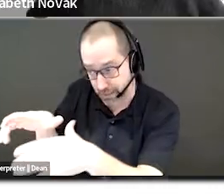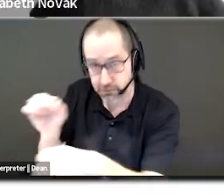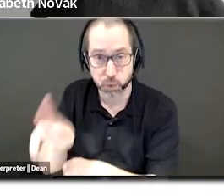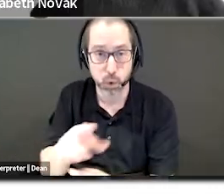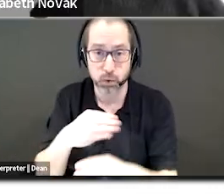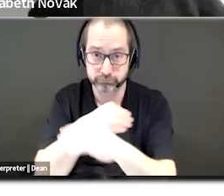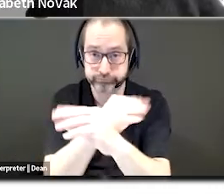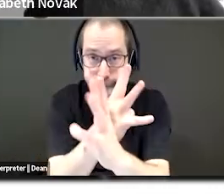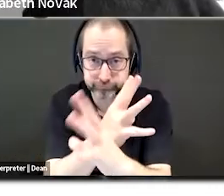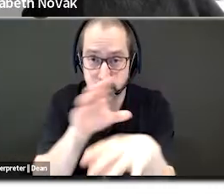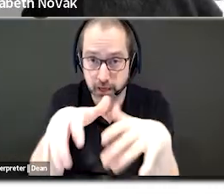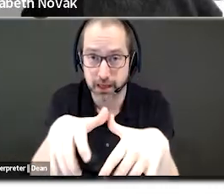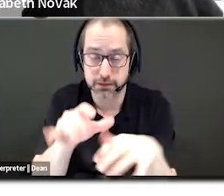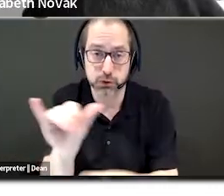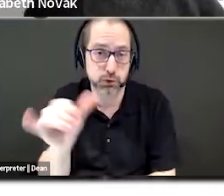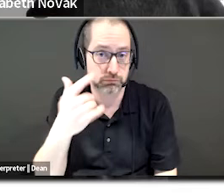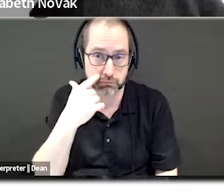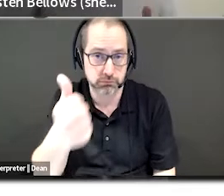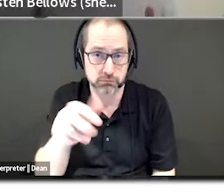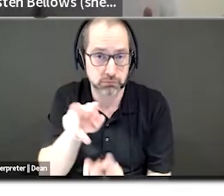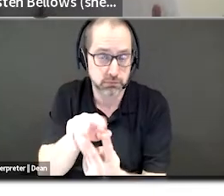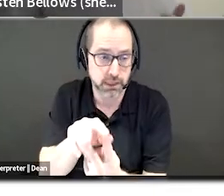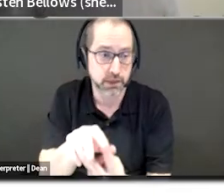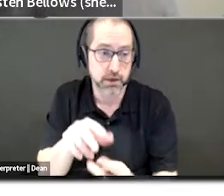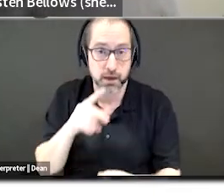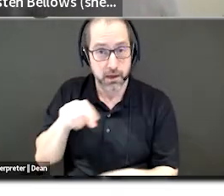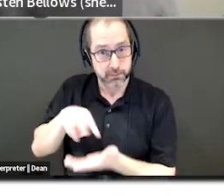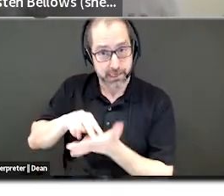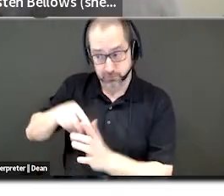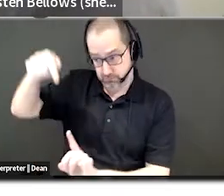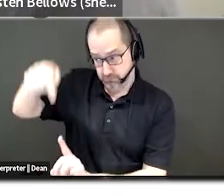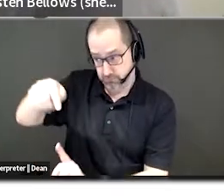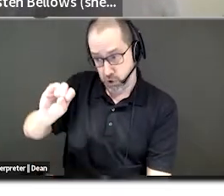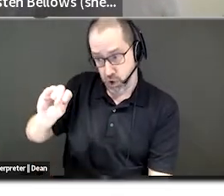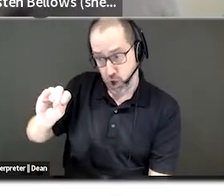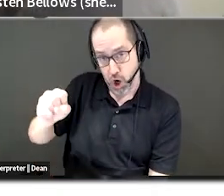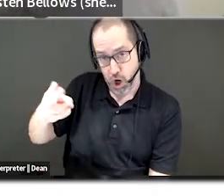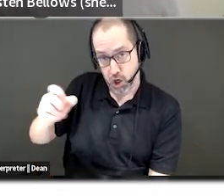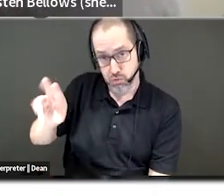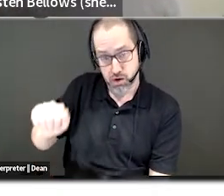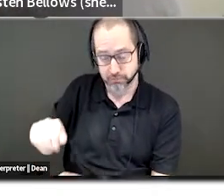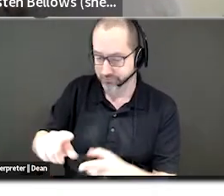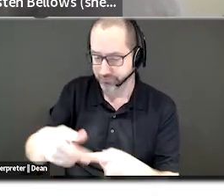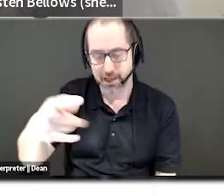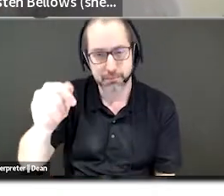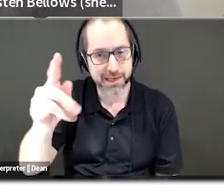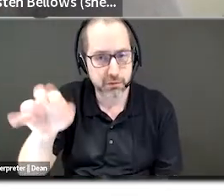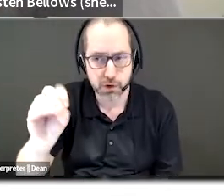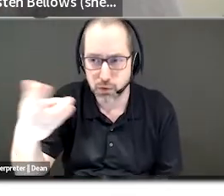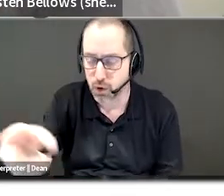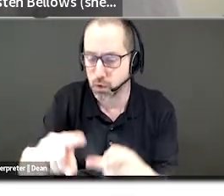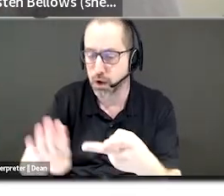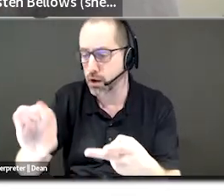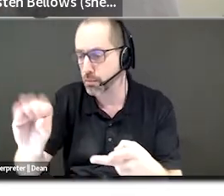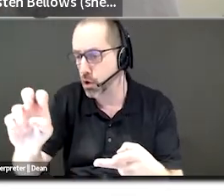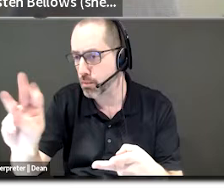Thank And you. you, no problem. And you don't have to live just in Oshawa. We have students from Peterborough, Bowmanville, more up north. We even